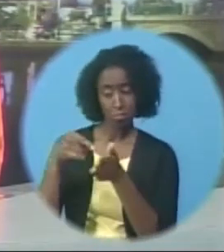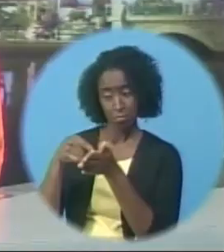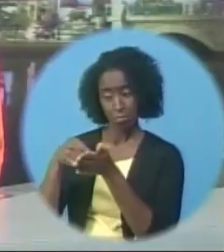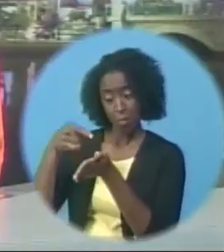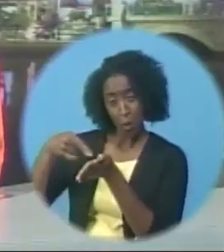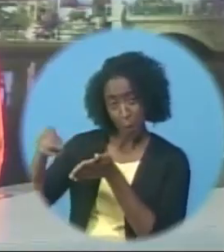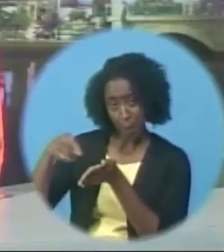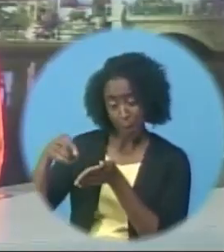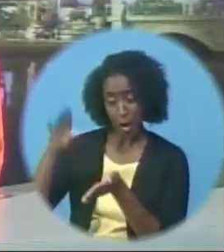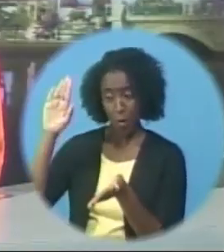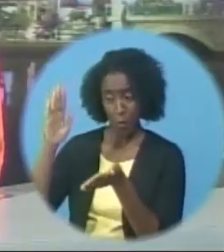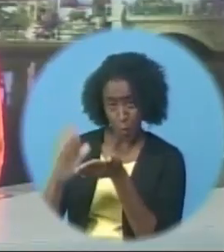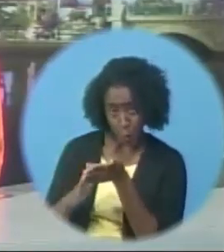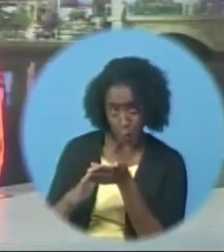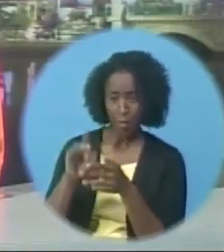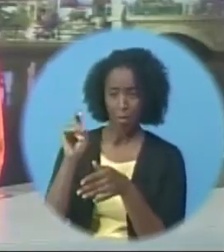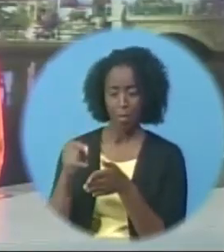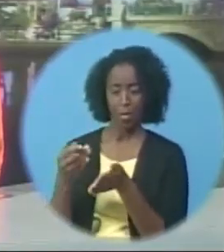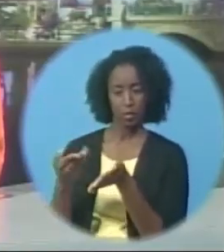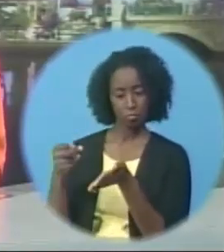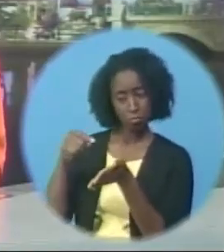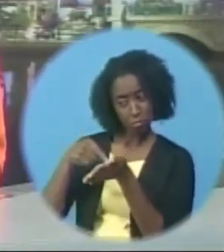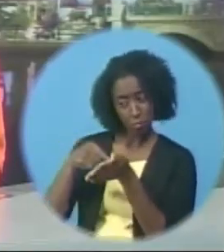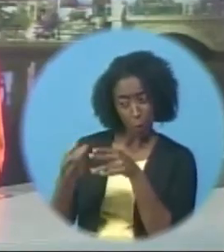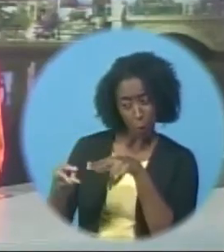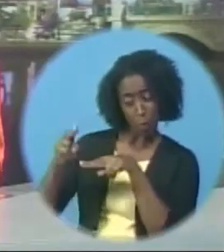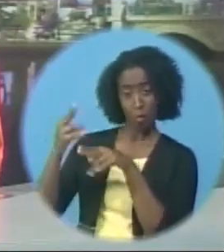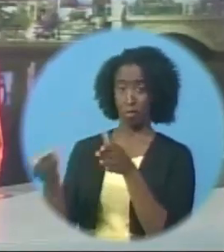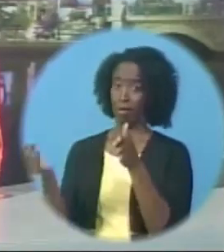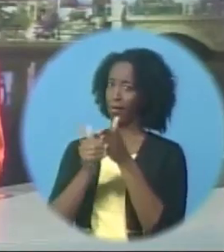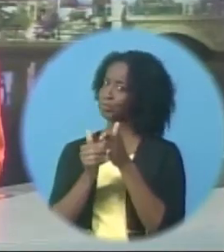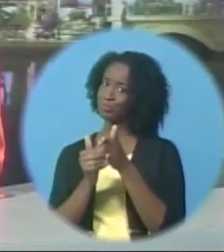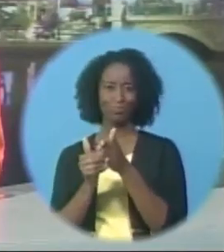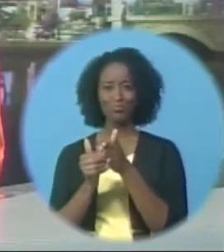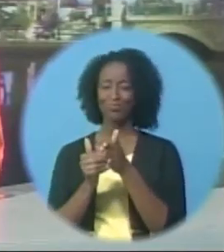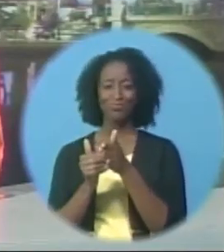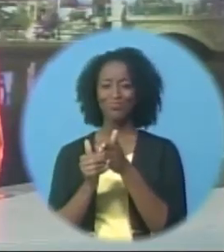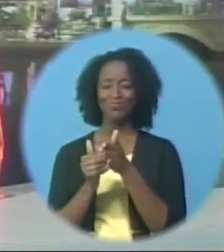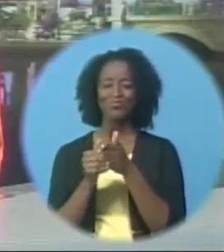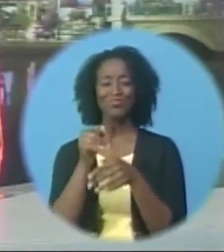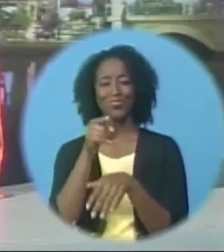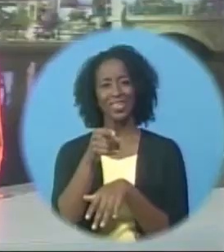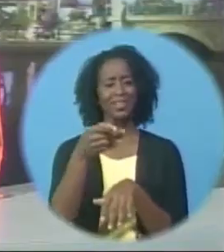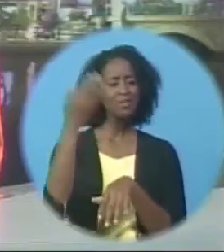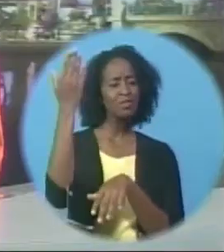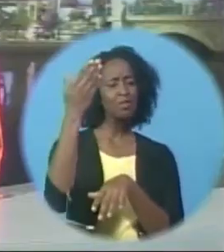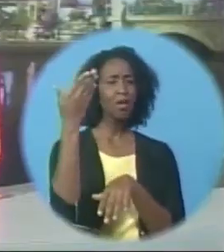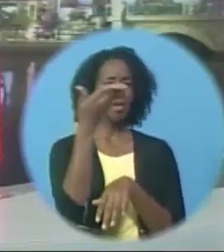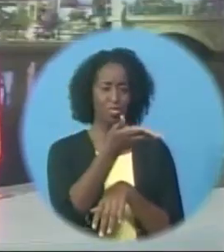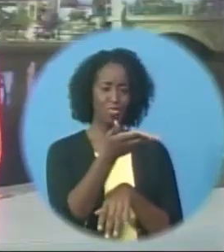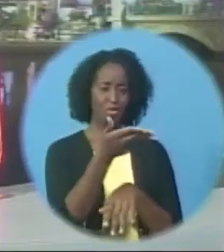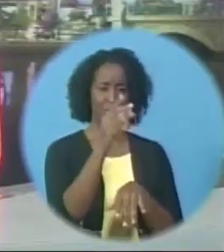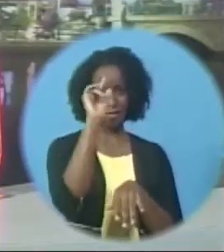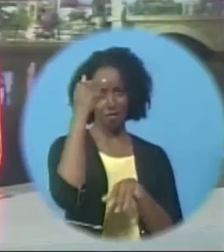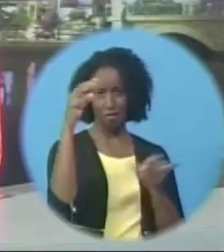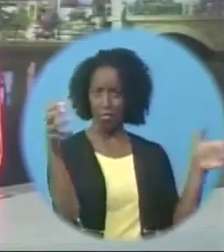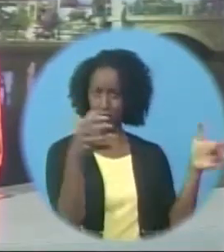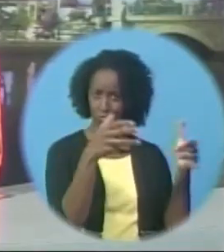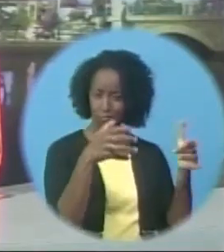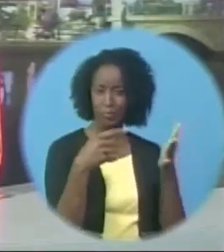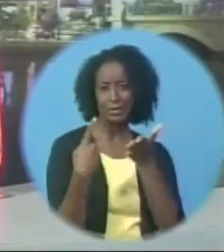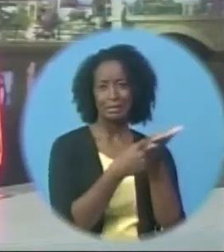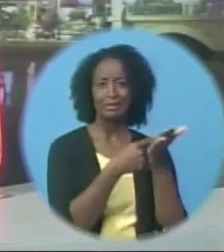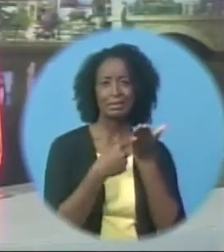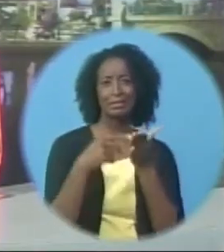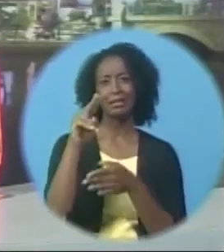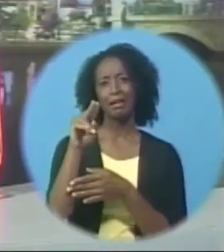contributions are not allowed to fall back into arrears. Mr. Sinclair was speaking in the House of Assembly as he piloted the National